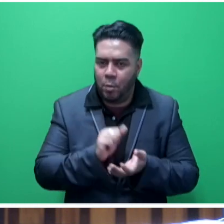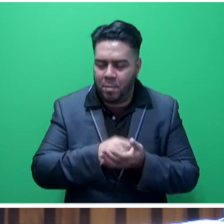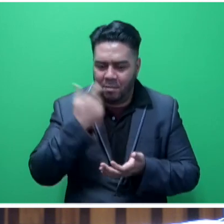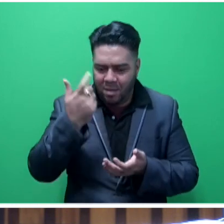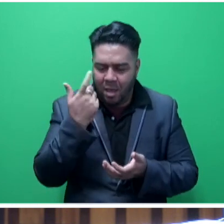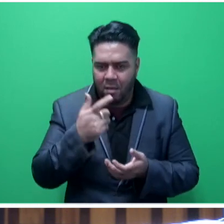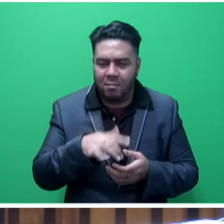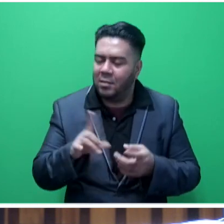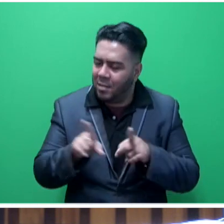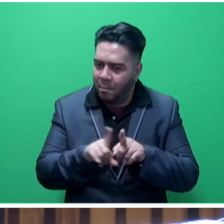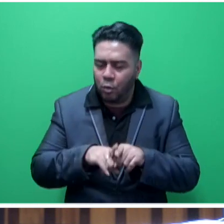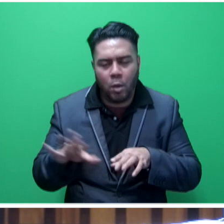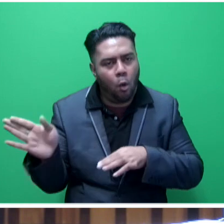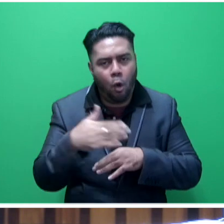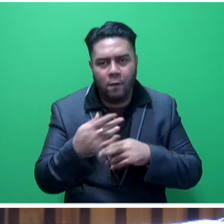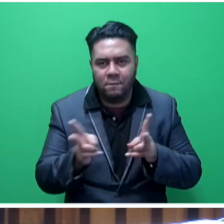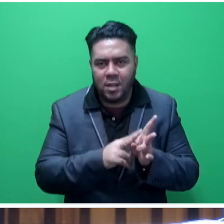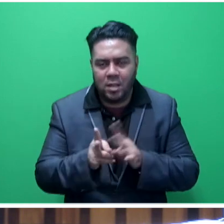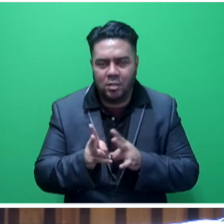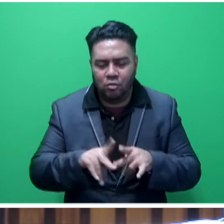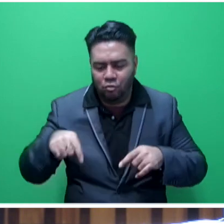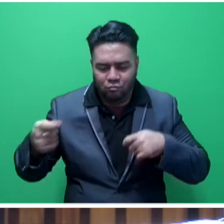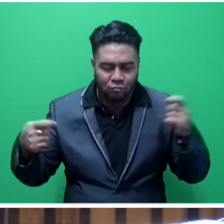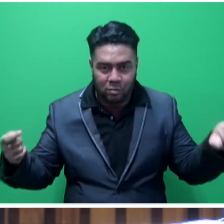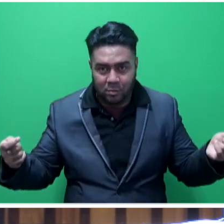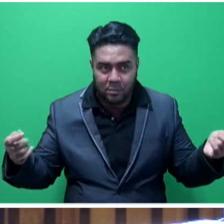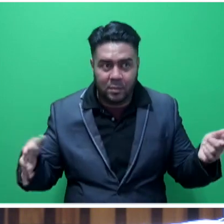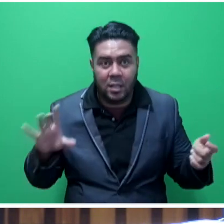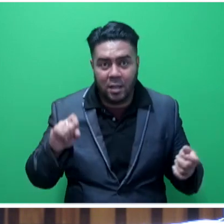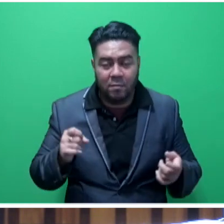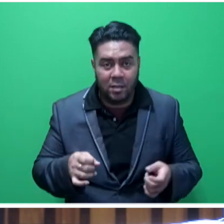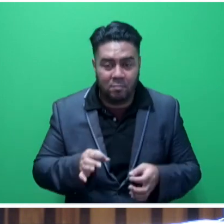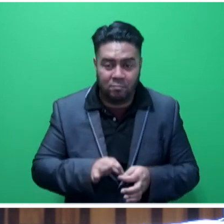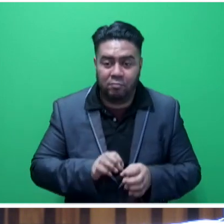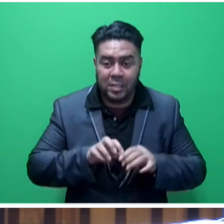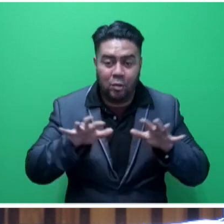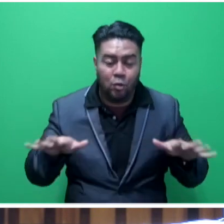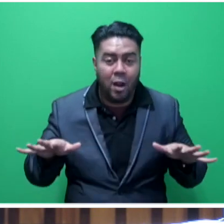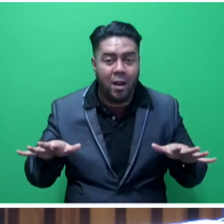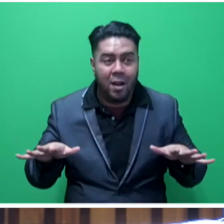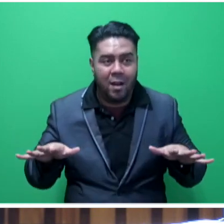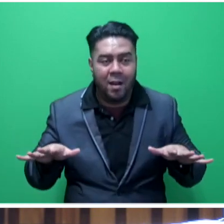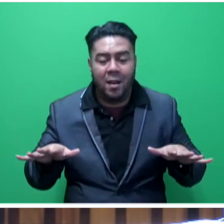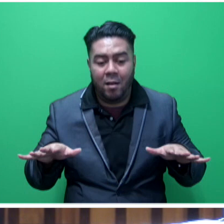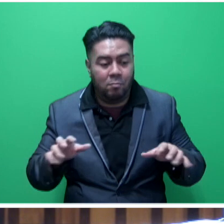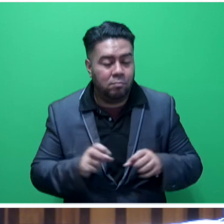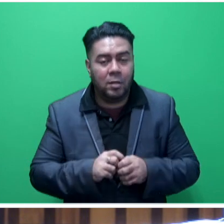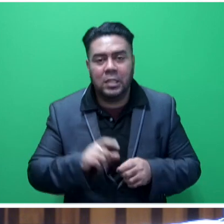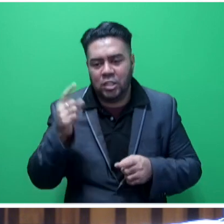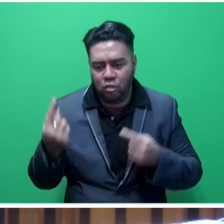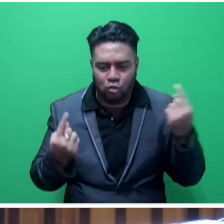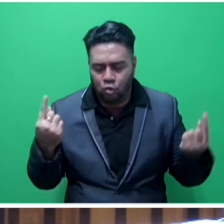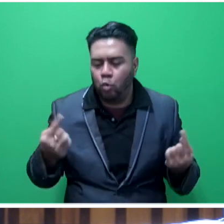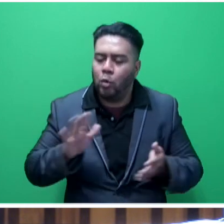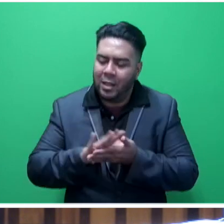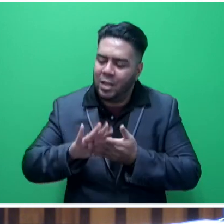each village, provided that if the area of responsibility of one of the occupier extends into the area of responsibility of another occupier, each occupier shall be responsible